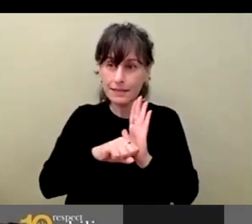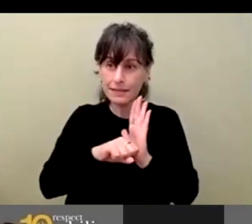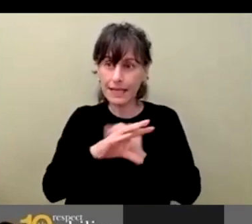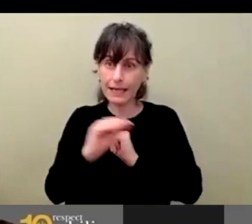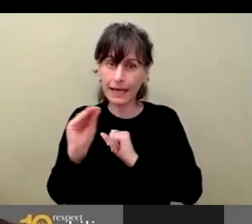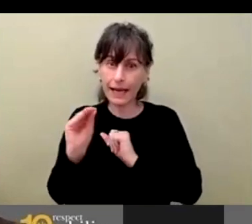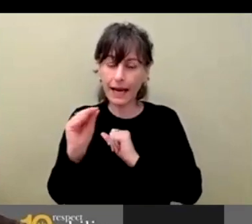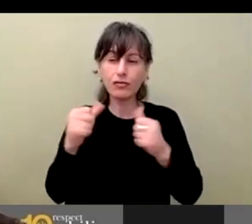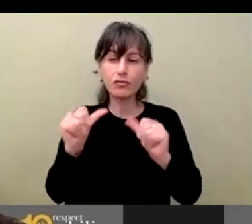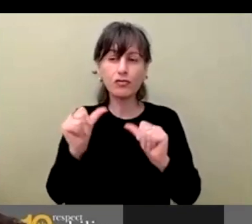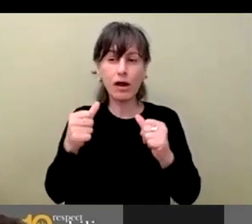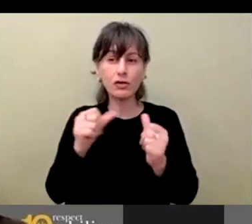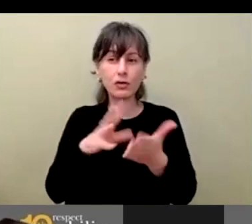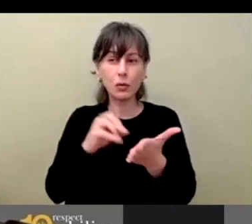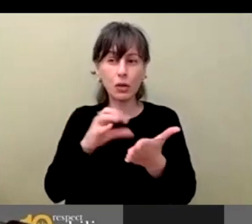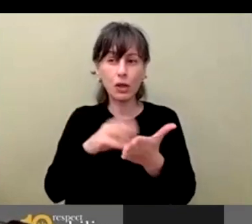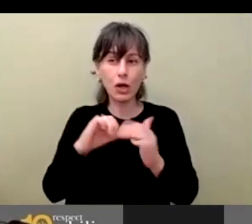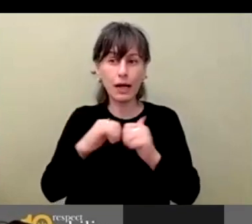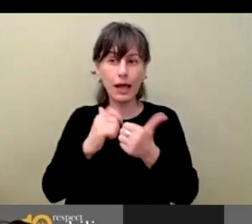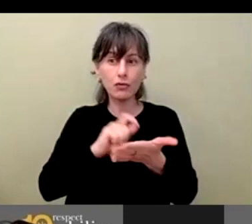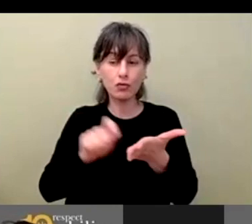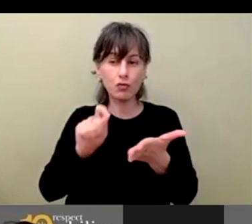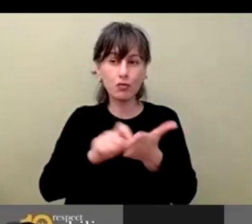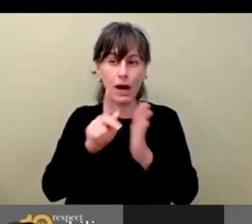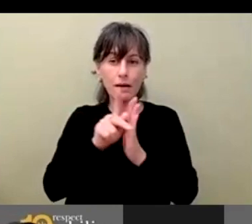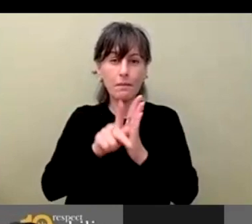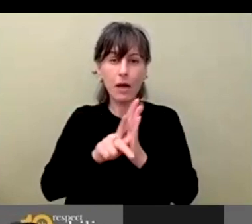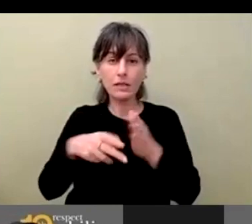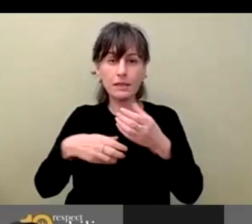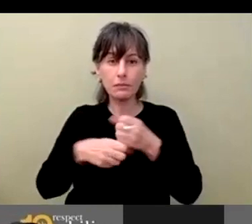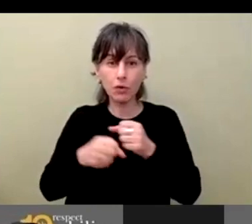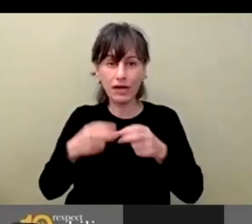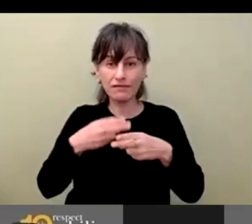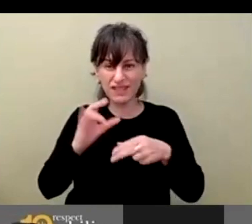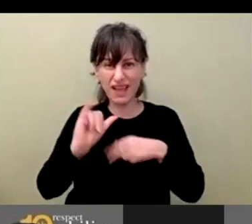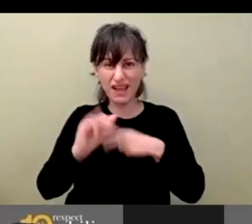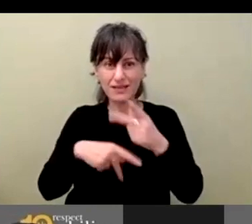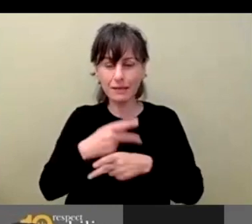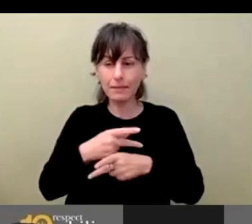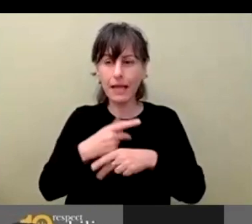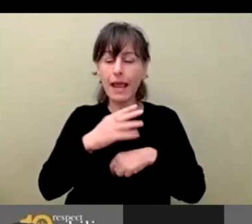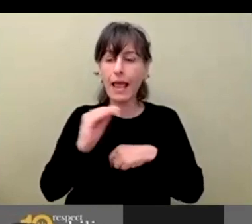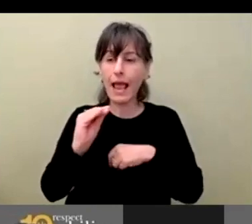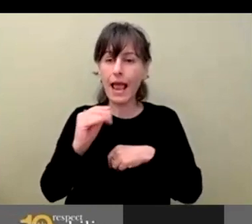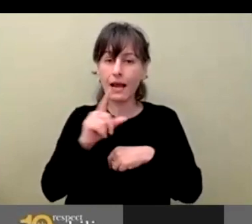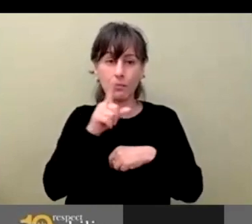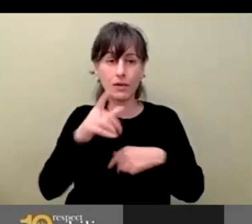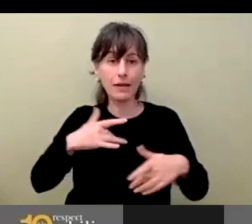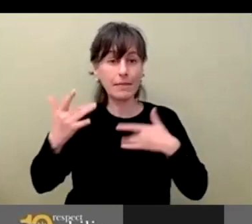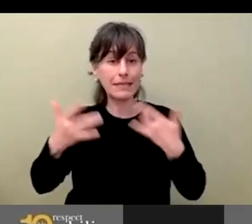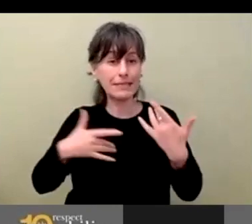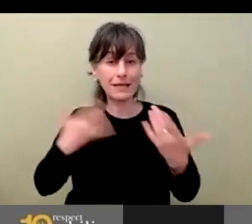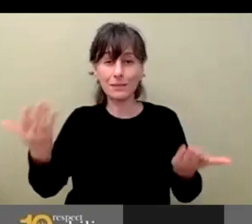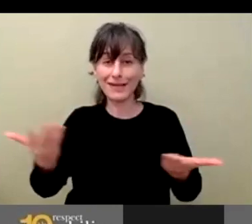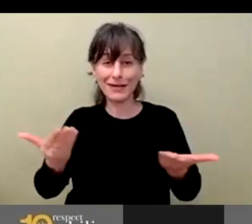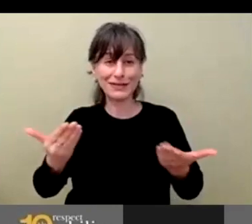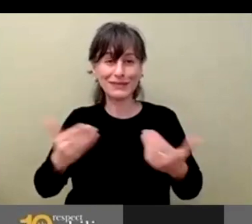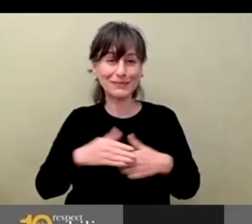trying to learn how to write policy briefs and things like that. And I'm just really excited to be here.